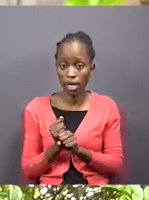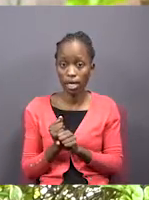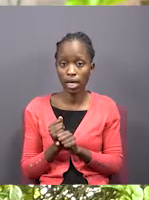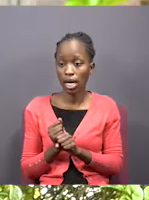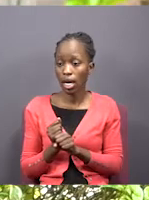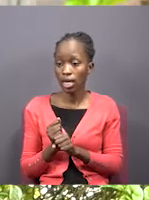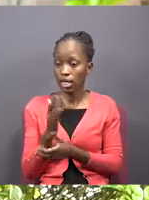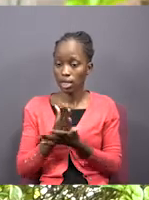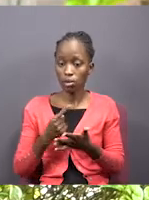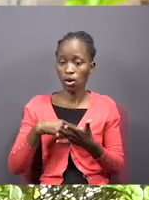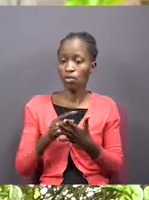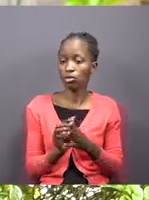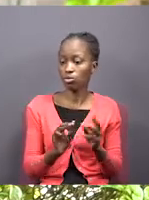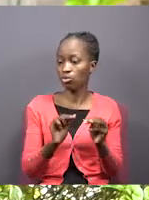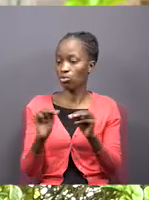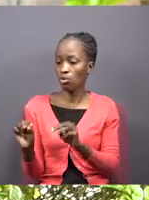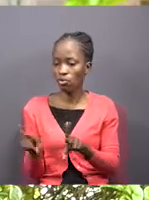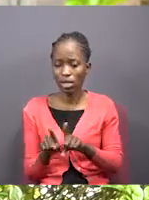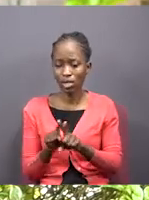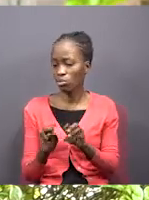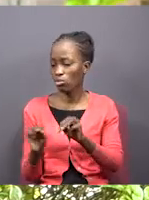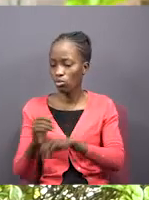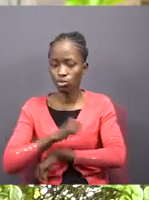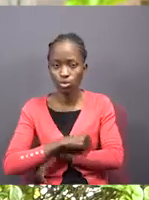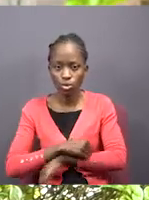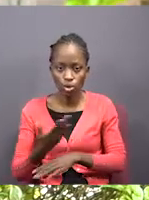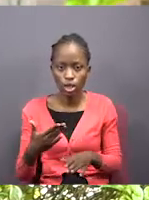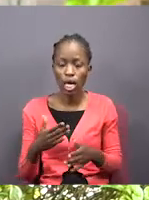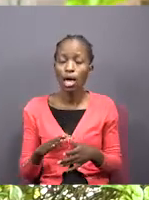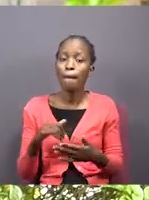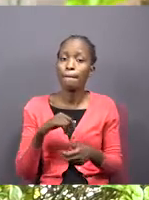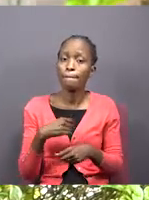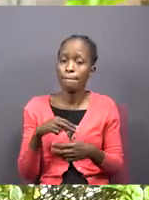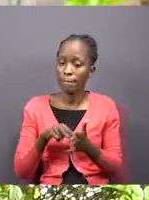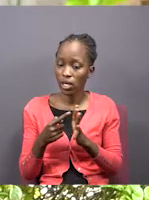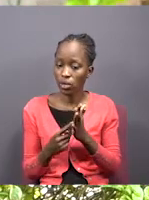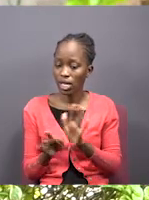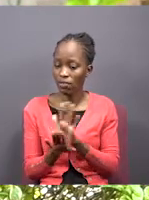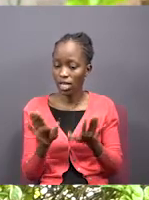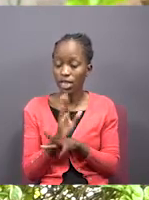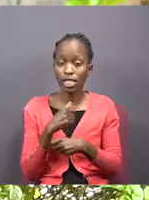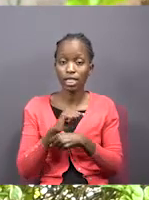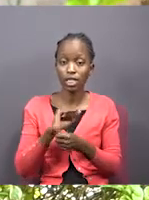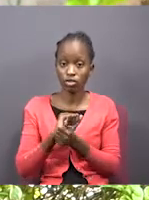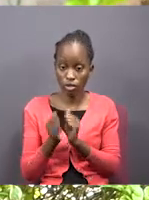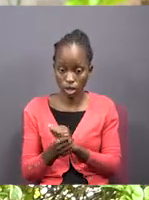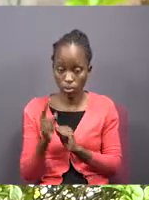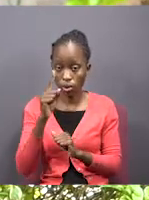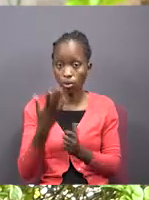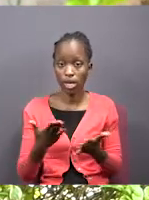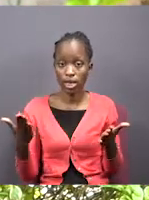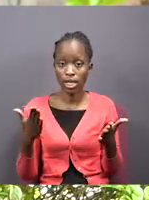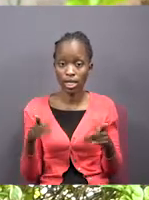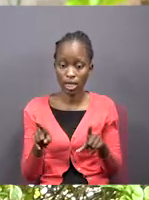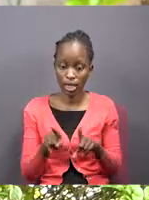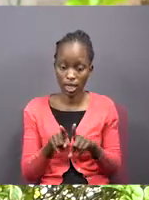from the way we live, our schools, our homes, and in short, everything changed. But one thing,